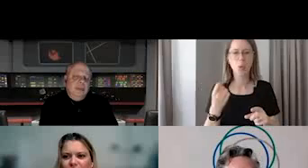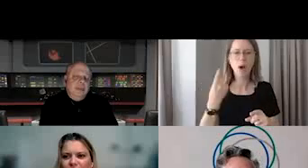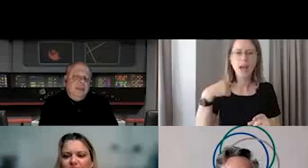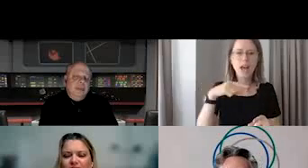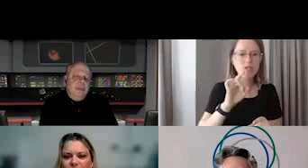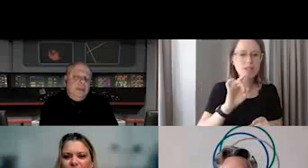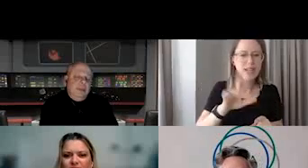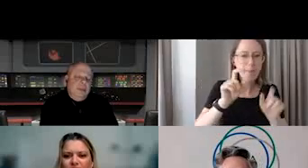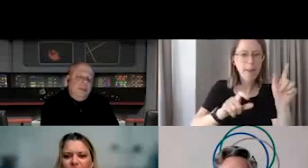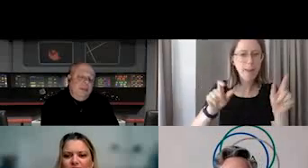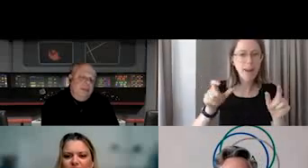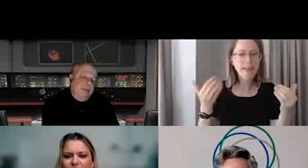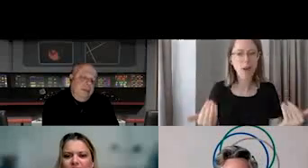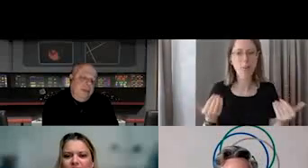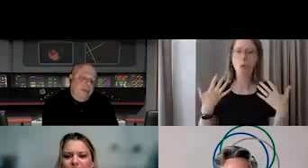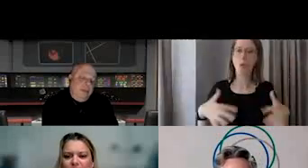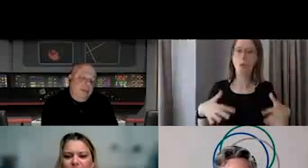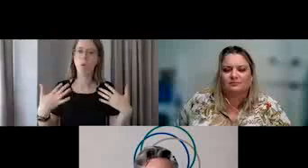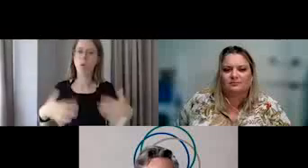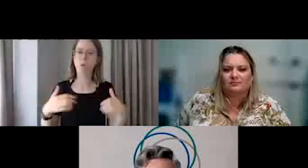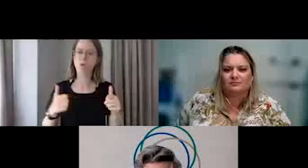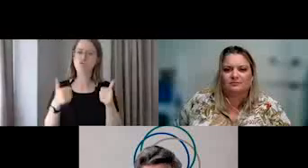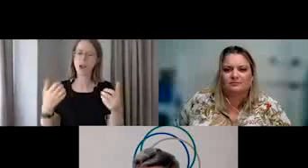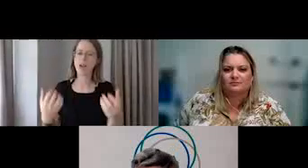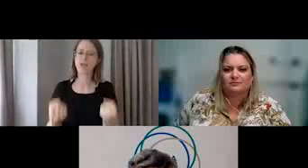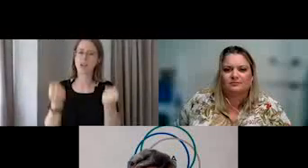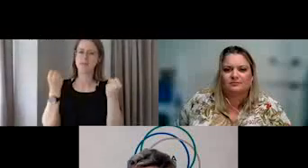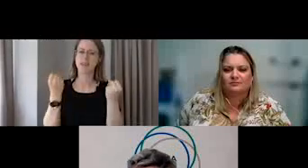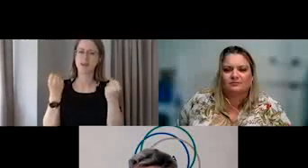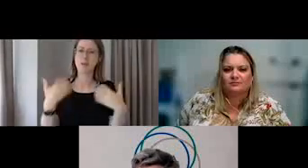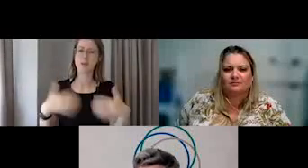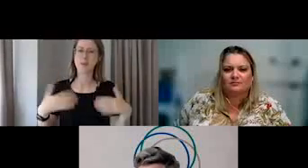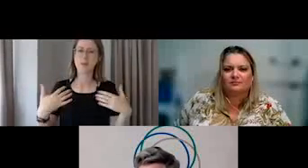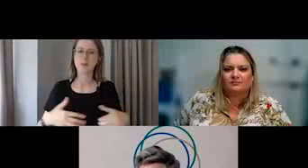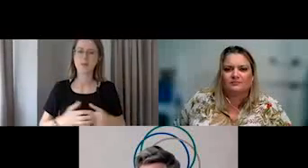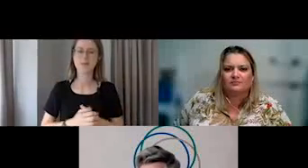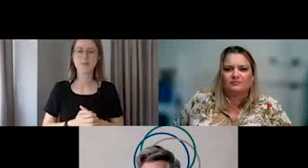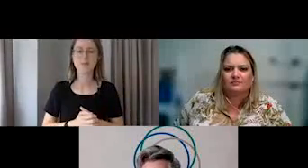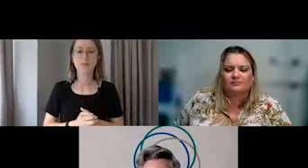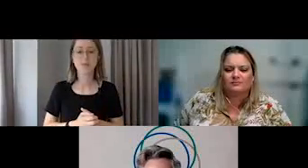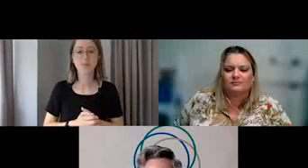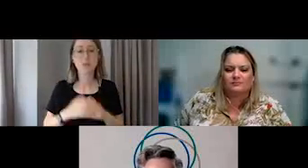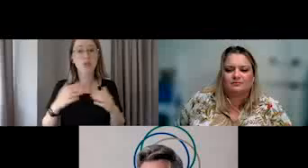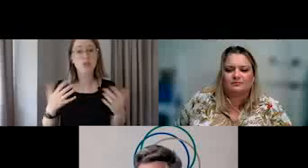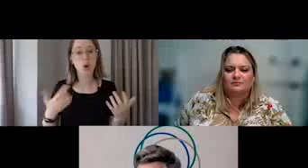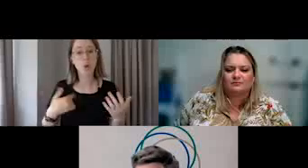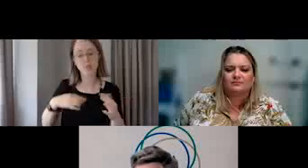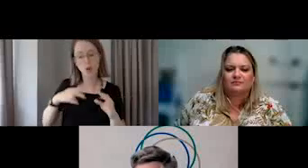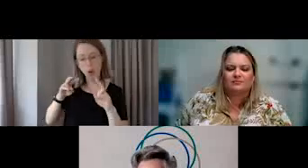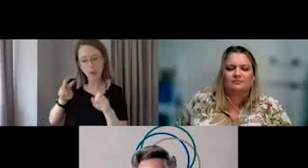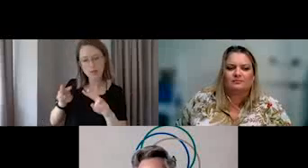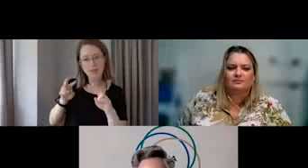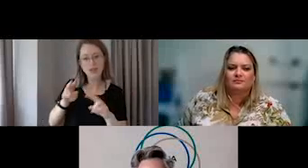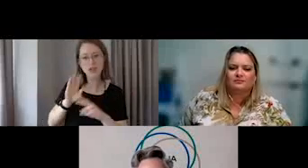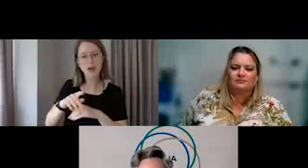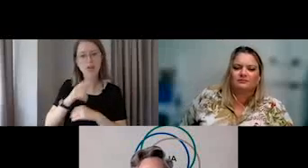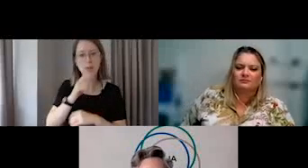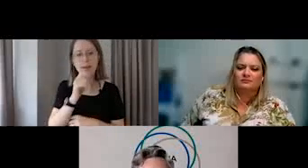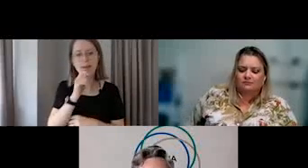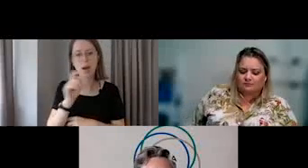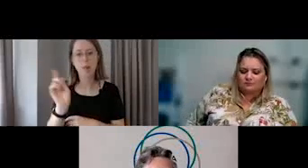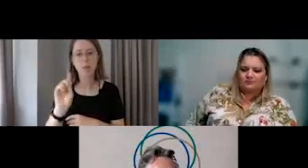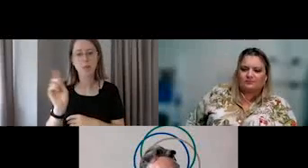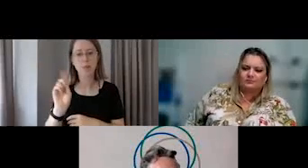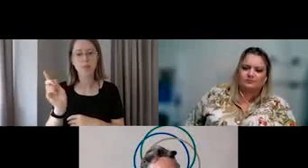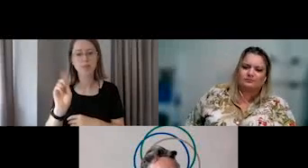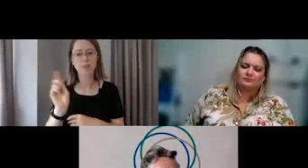moment. It's a great achievement, and more power to everybody involved. I suppose an observation about the media is that we all